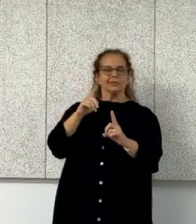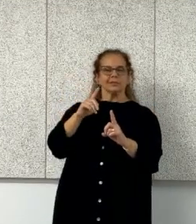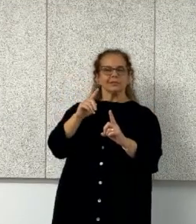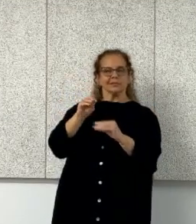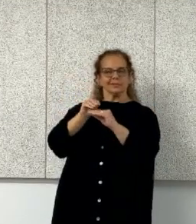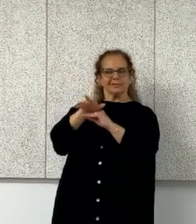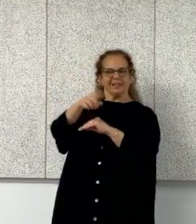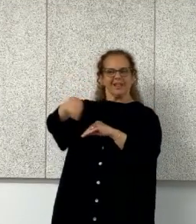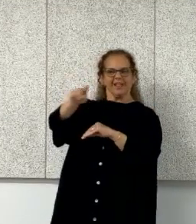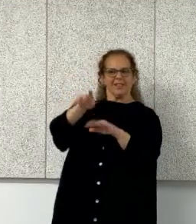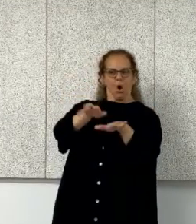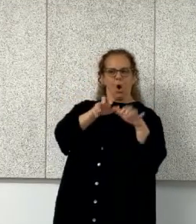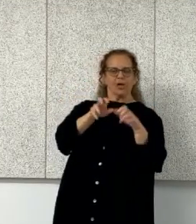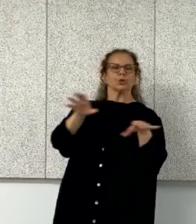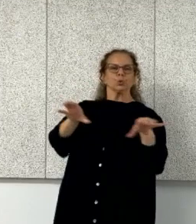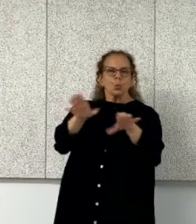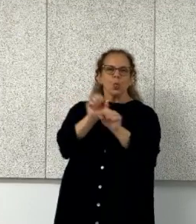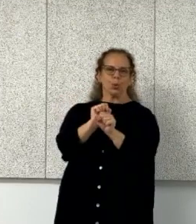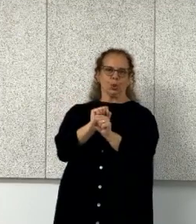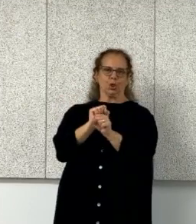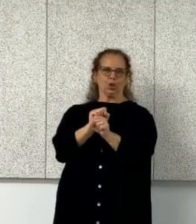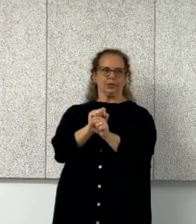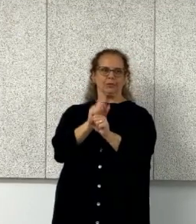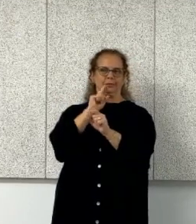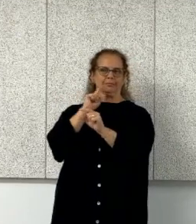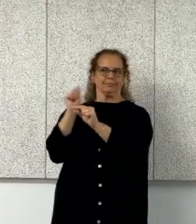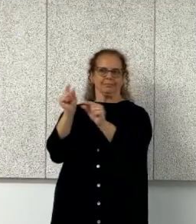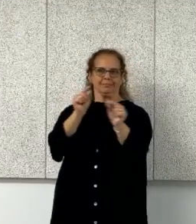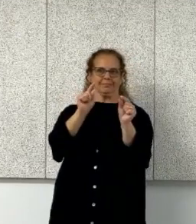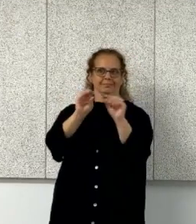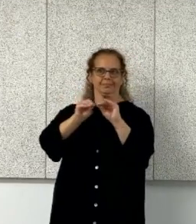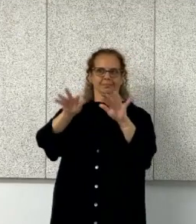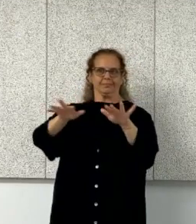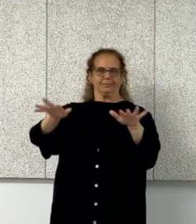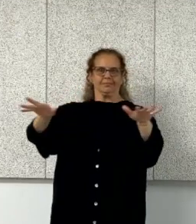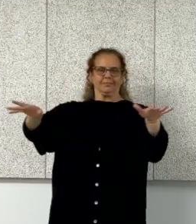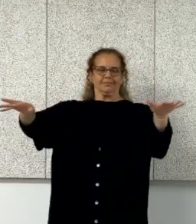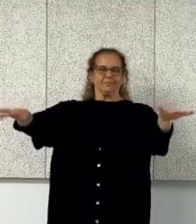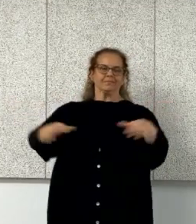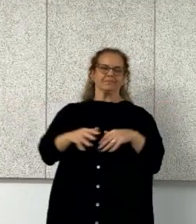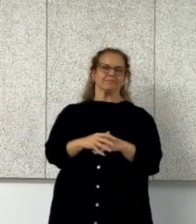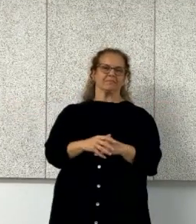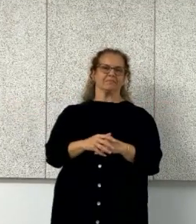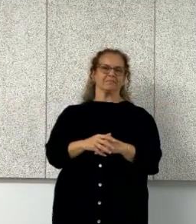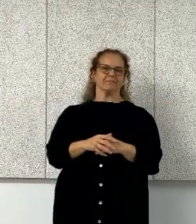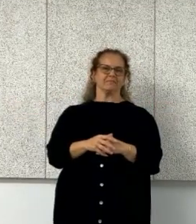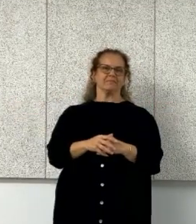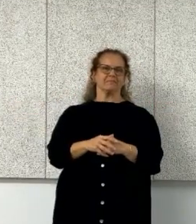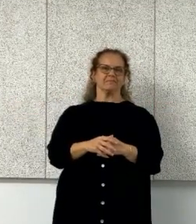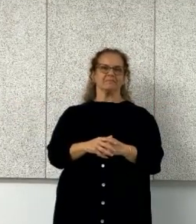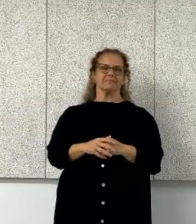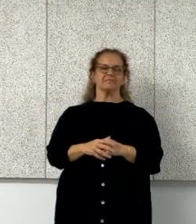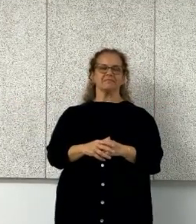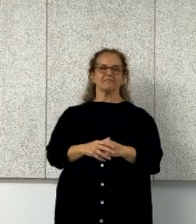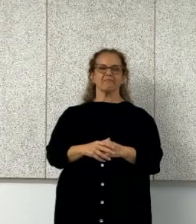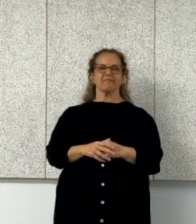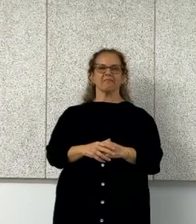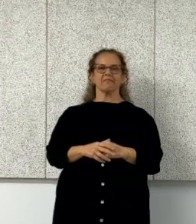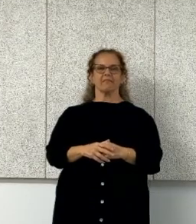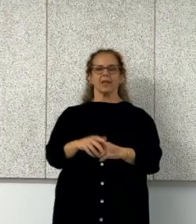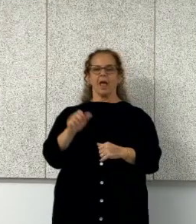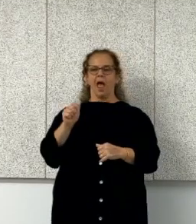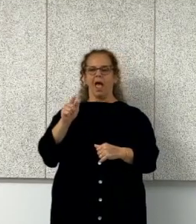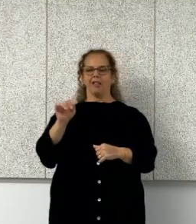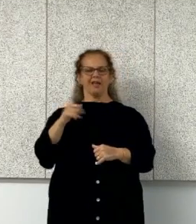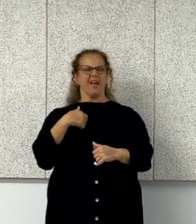as a marketer. They're the ones spreading the good word and evangelizing, and I'm loving that I'm seeing more of that in the industry. I like your